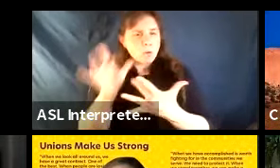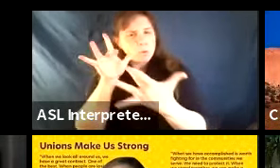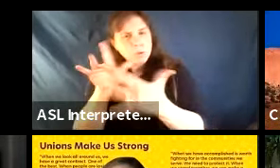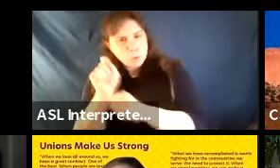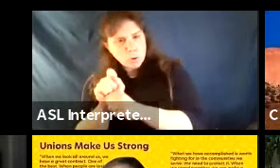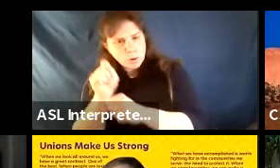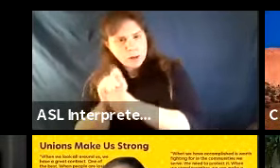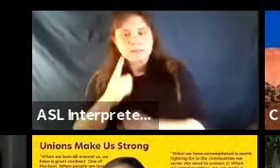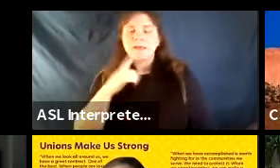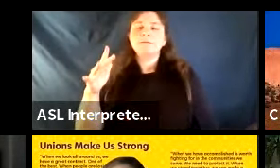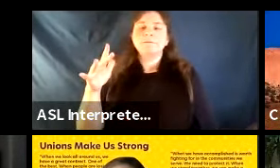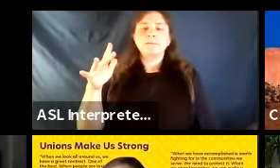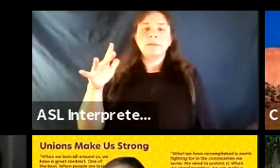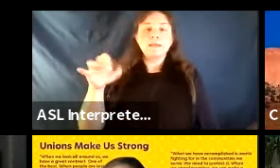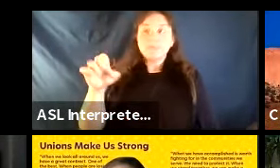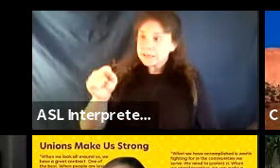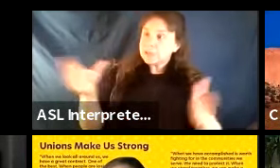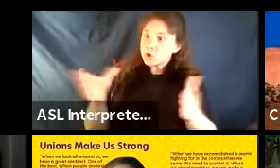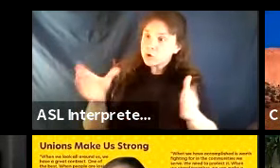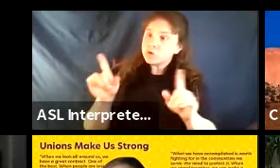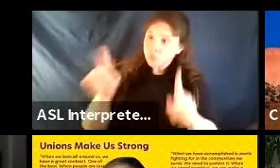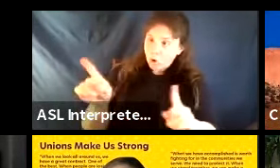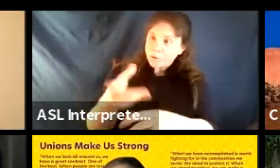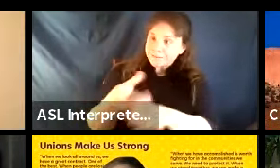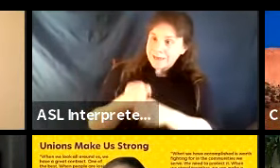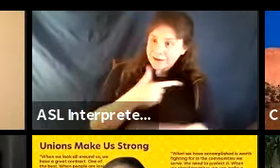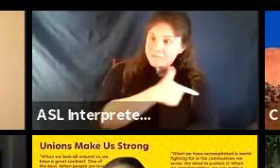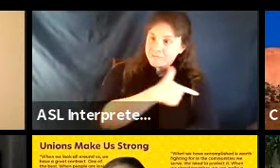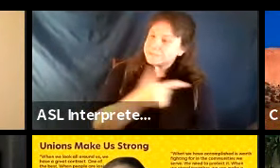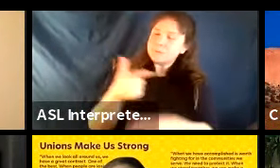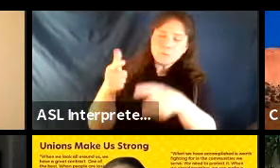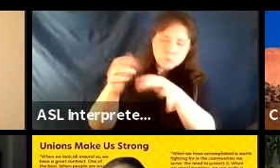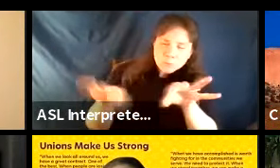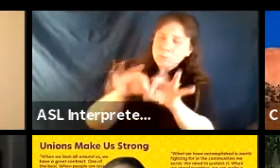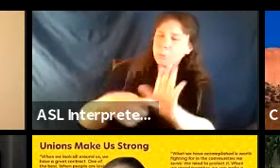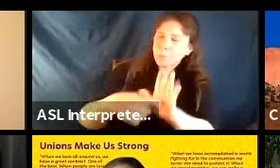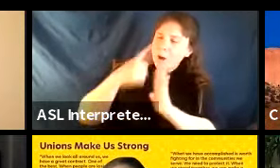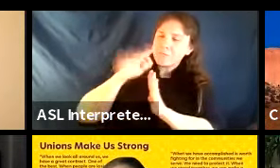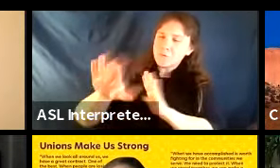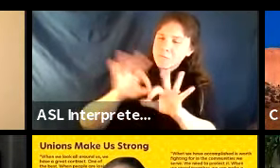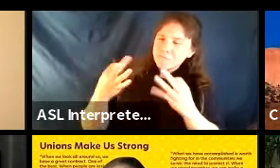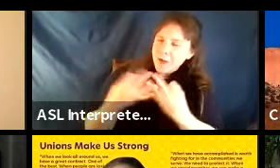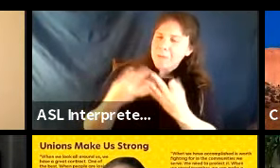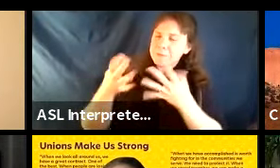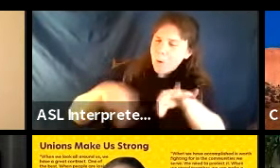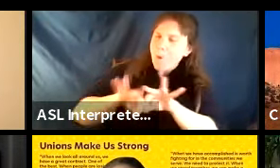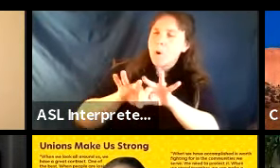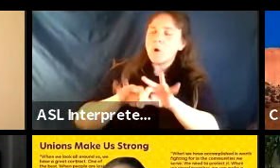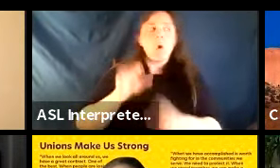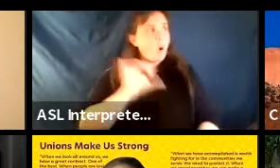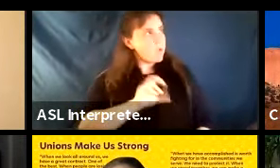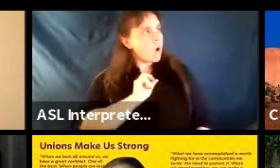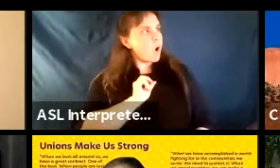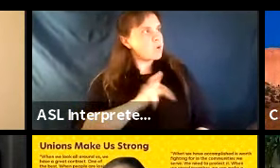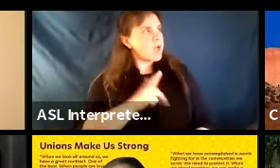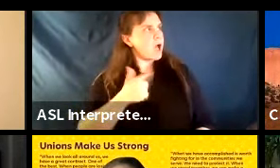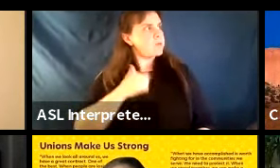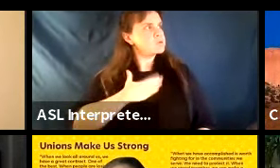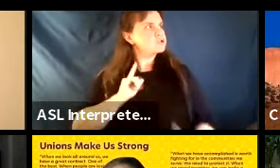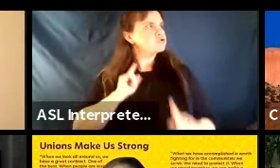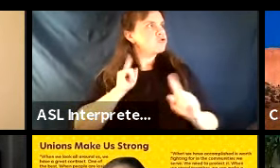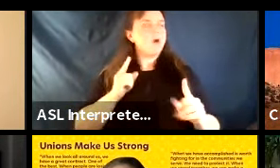yes, do have the vaccine, it's essential for your family. And then when people are activated, they're unable to